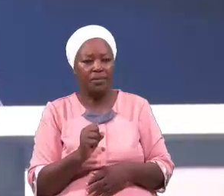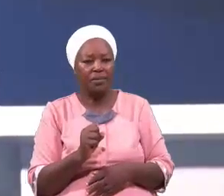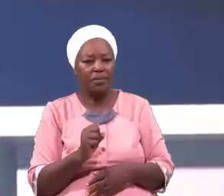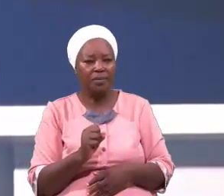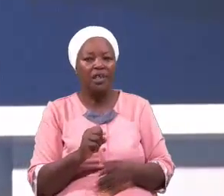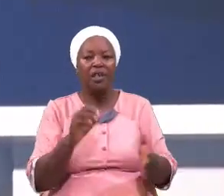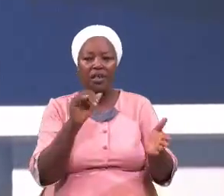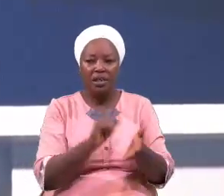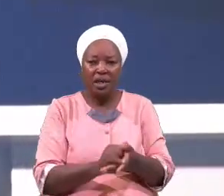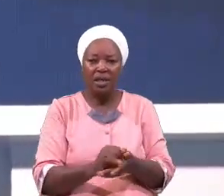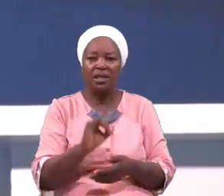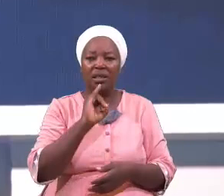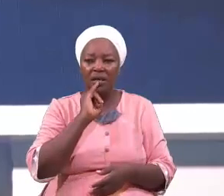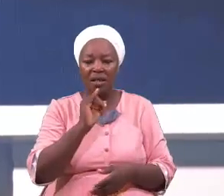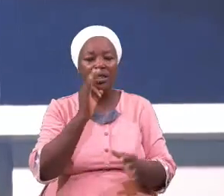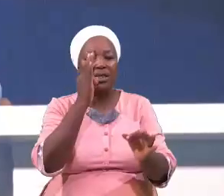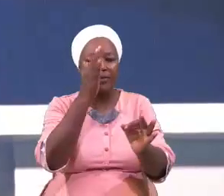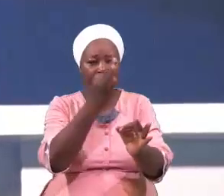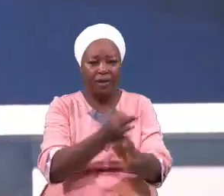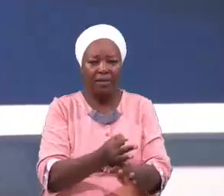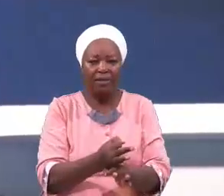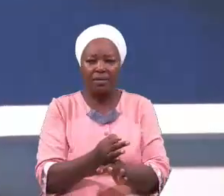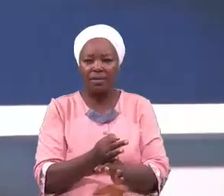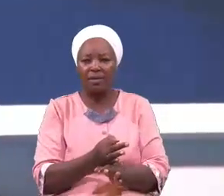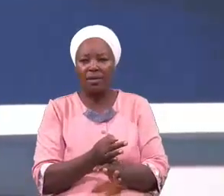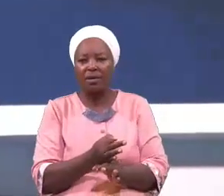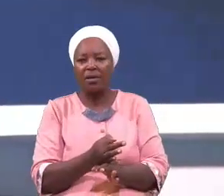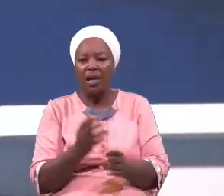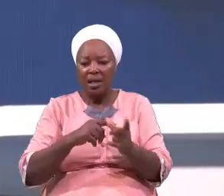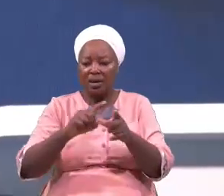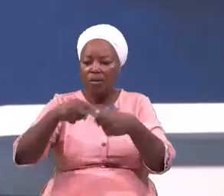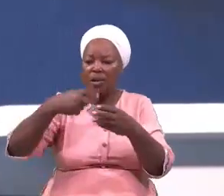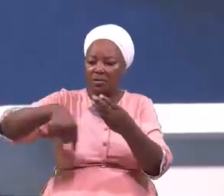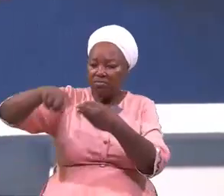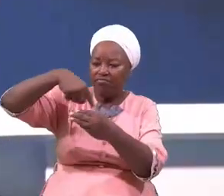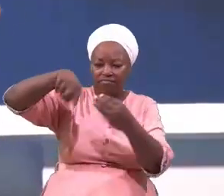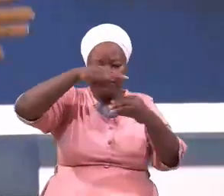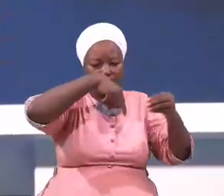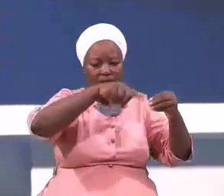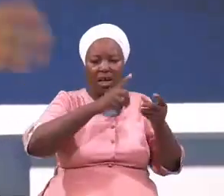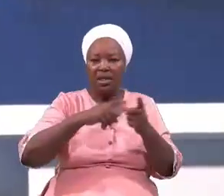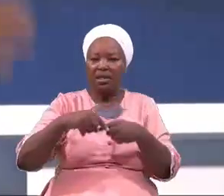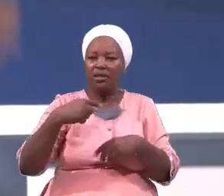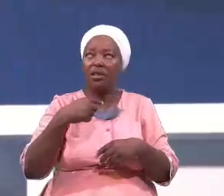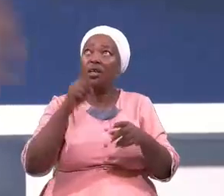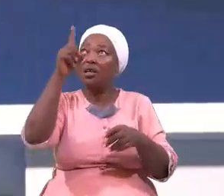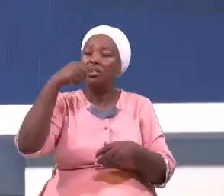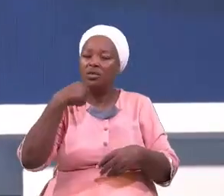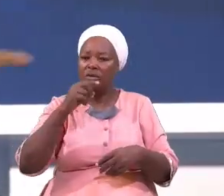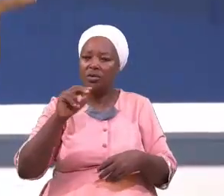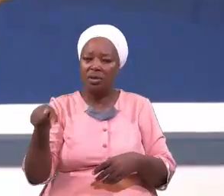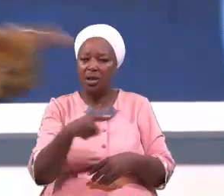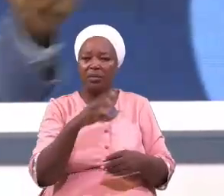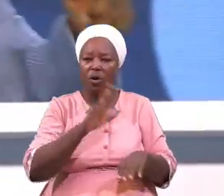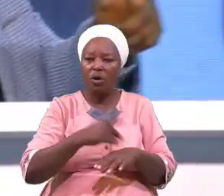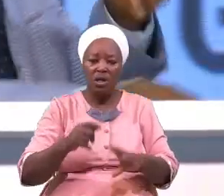That is faith. And he went around. He told them on the seventh day,